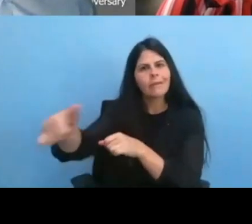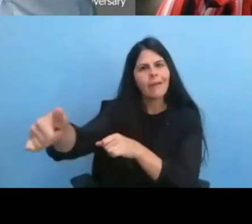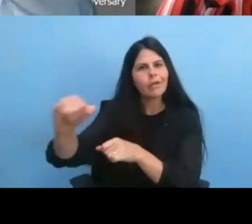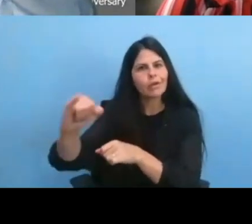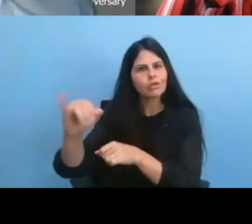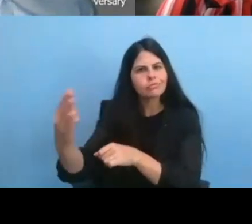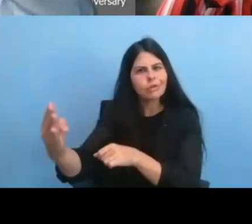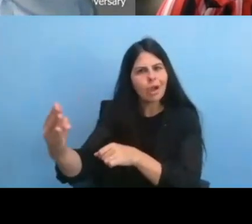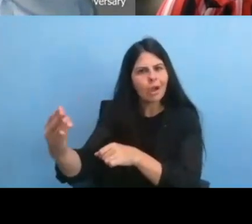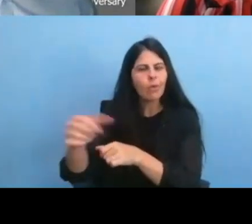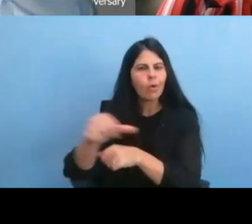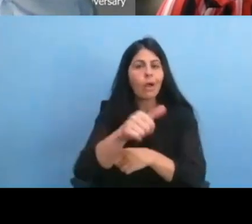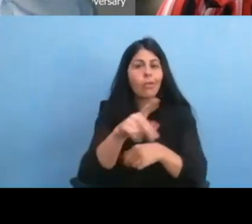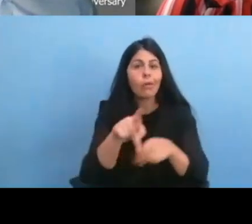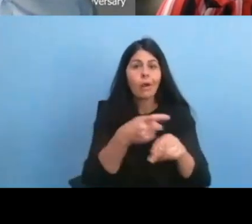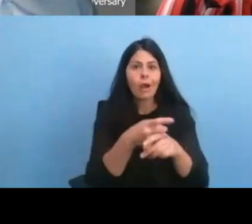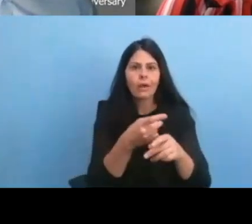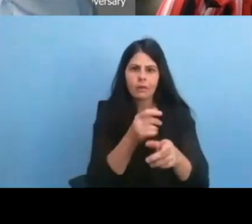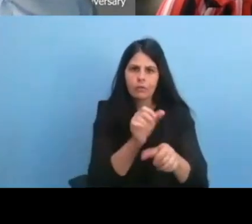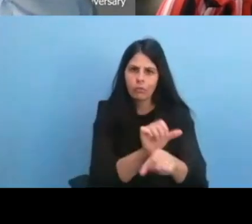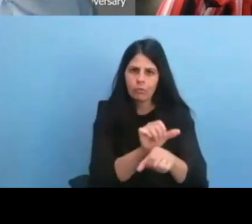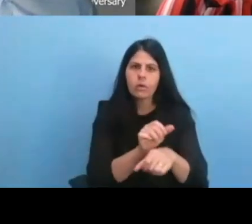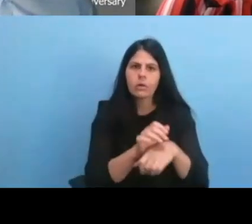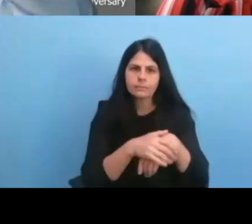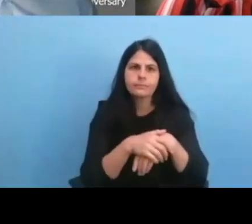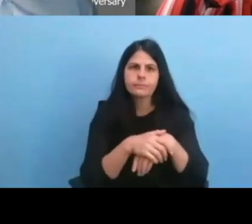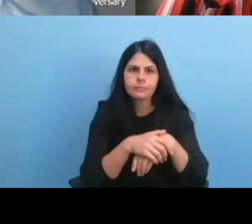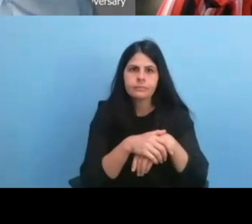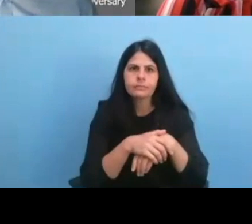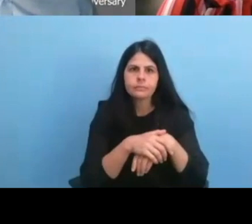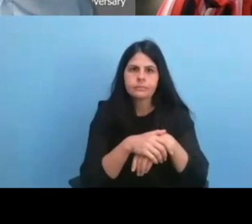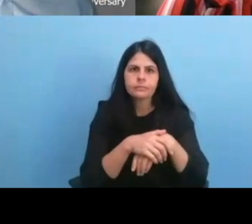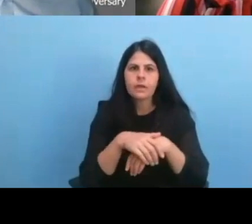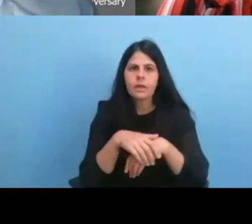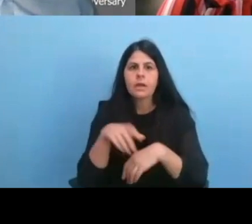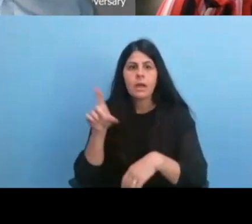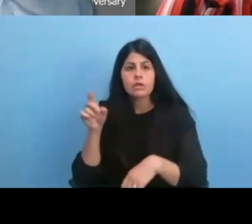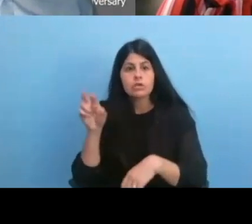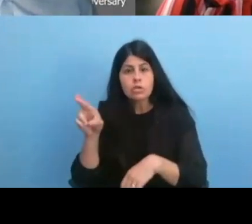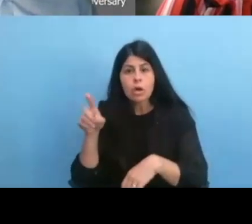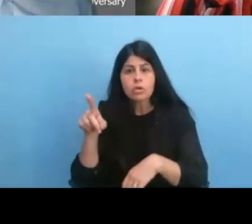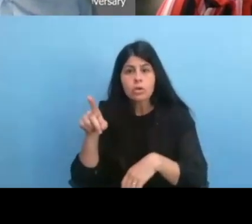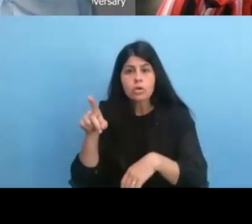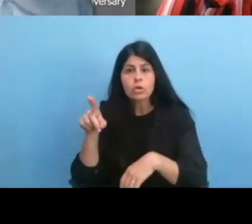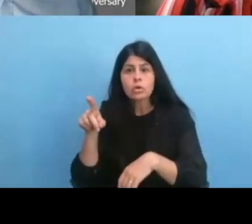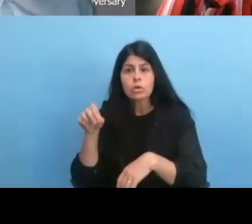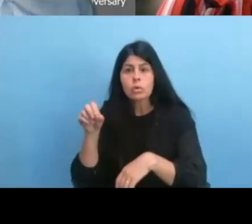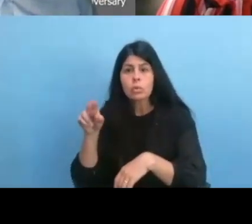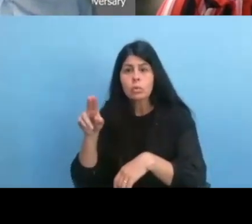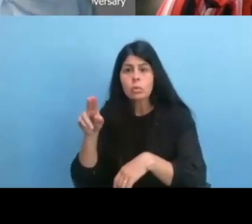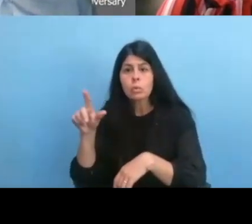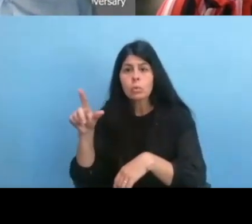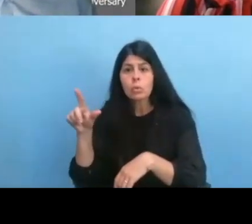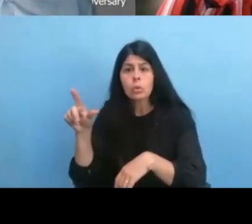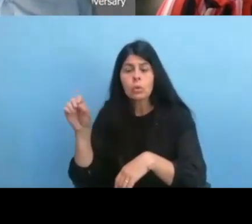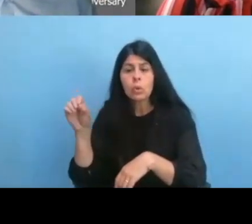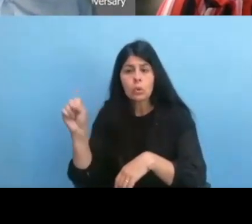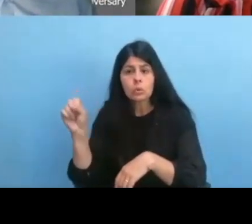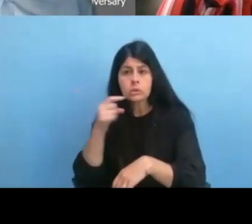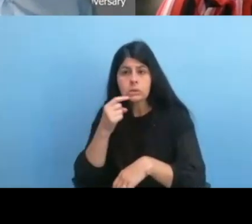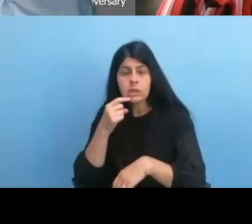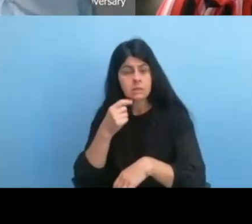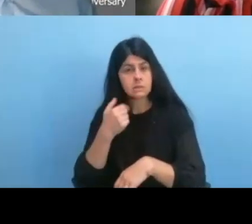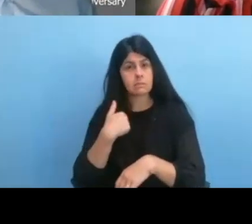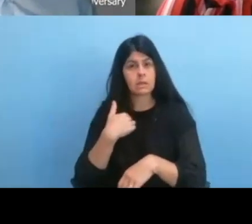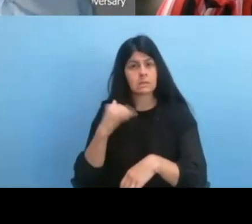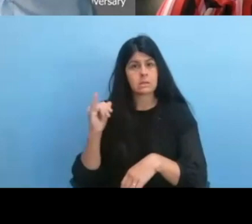work. And I'd also kind of related that one, echo something Dr. Poullos said. I actually had a similar experience in terms of really